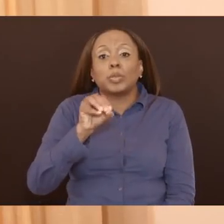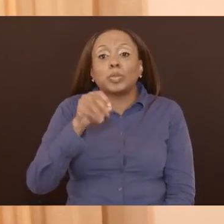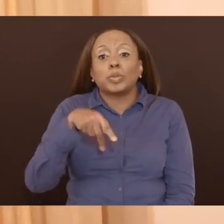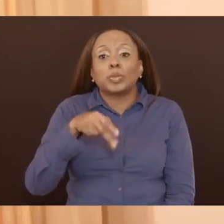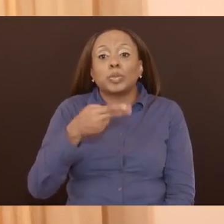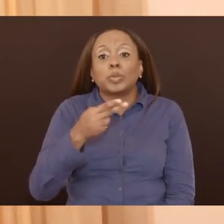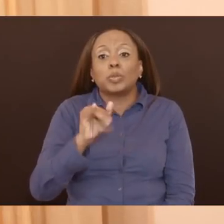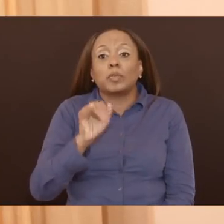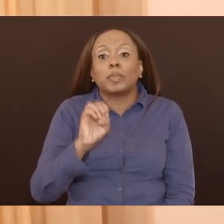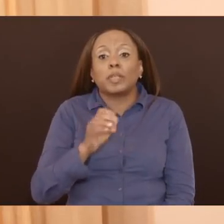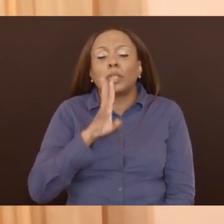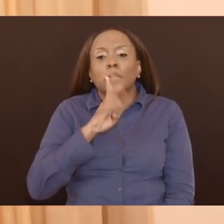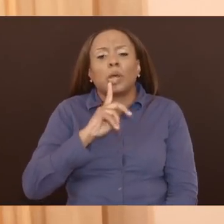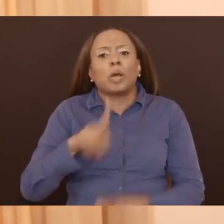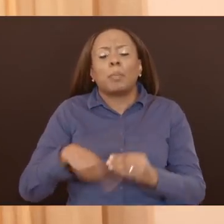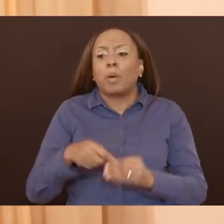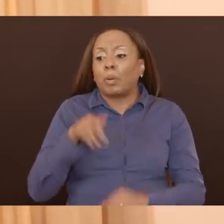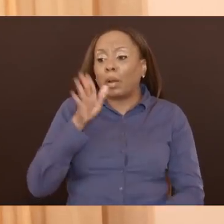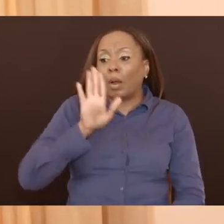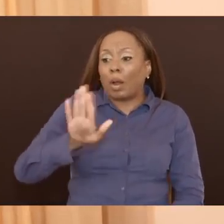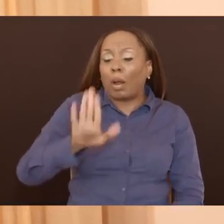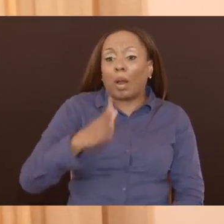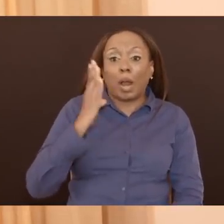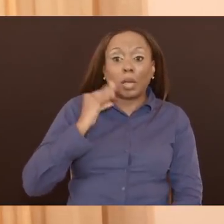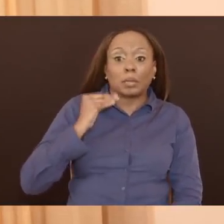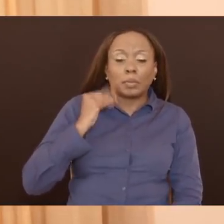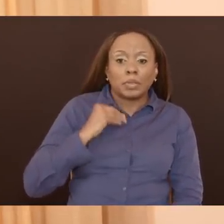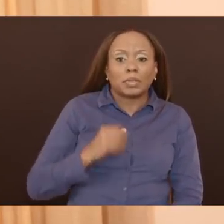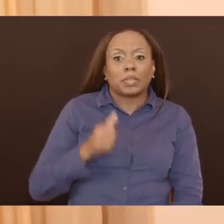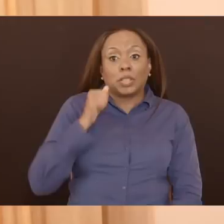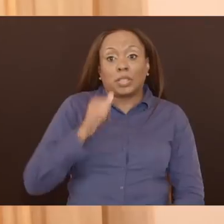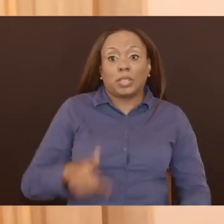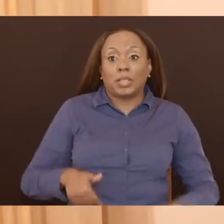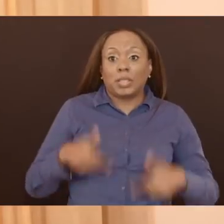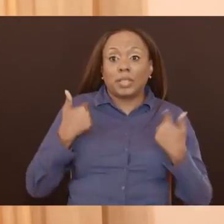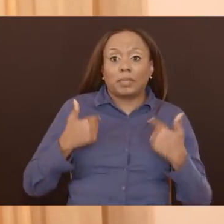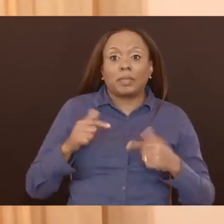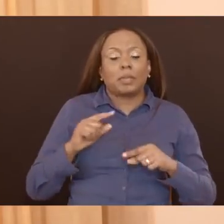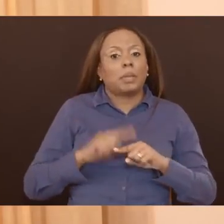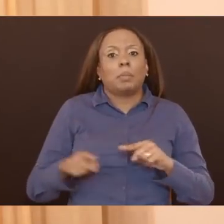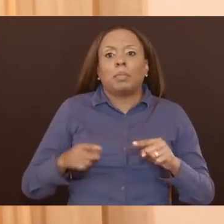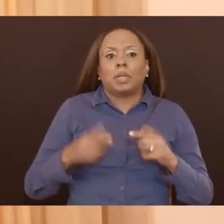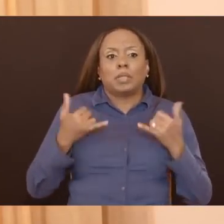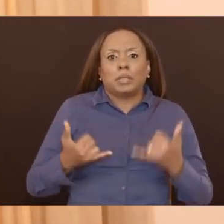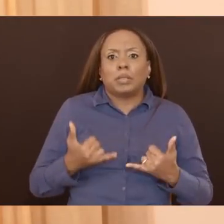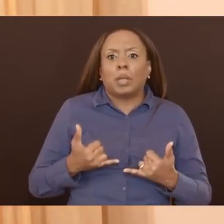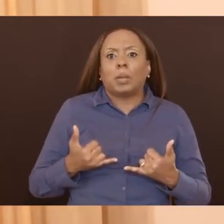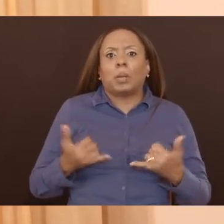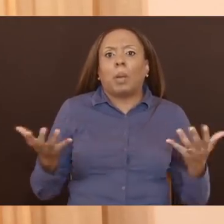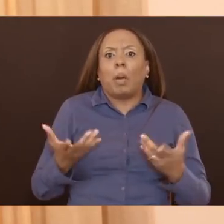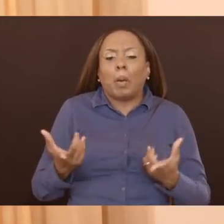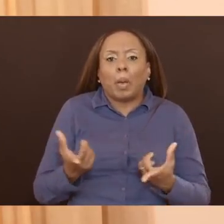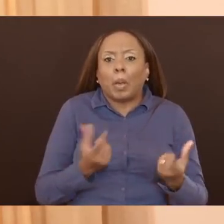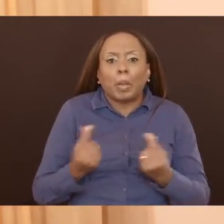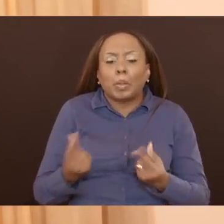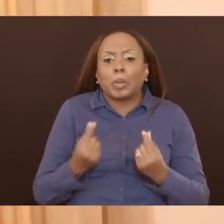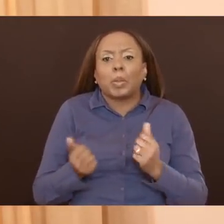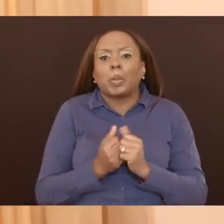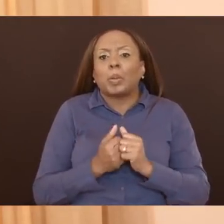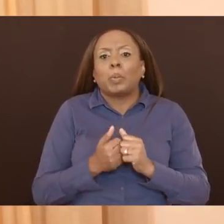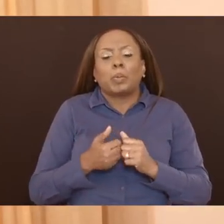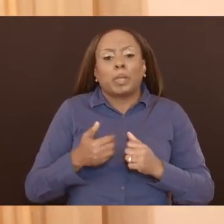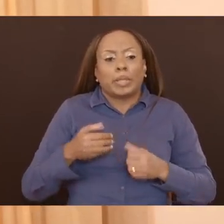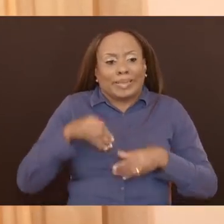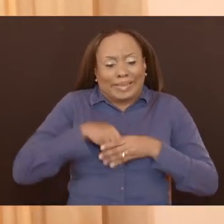us what happened to her. She survived, but how? And what does she have to live with now in terms of her comorbidities that she has